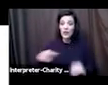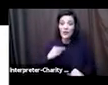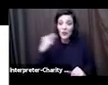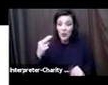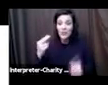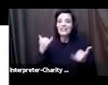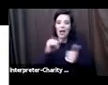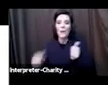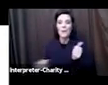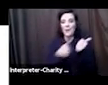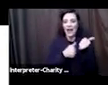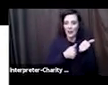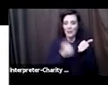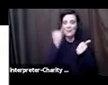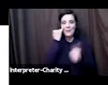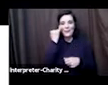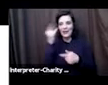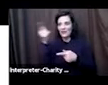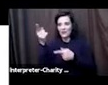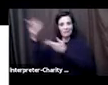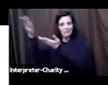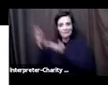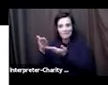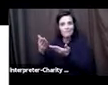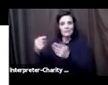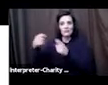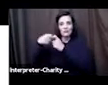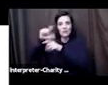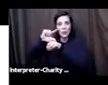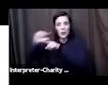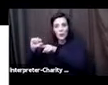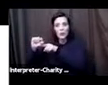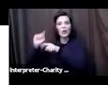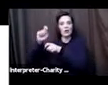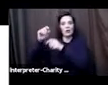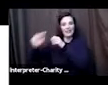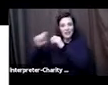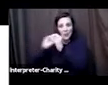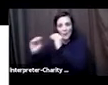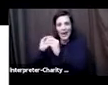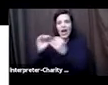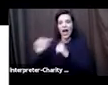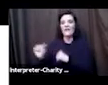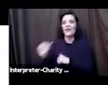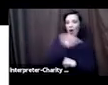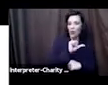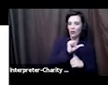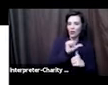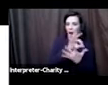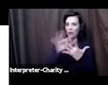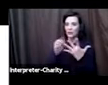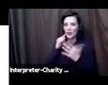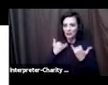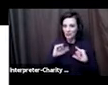backup that we can use in the case of a device isn't charged or it needs to be repaired. Here on the slide, you can see there's a